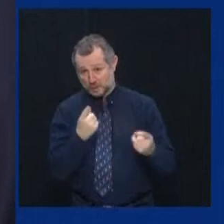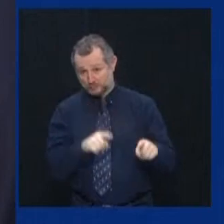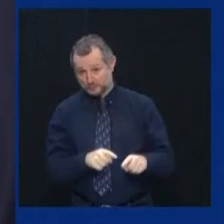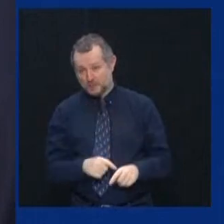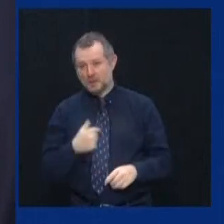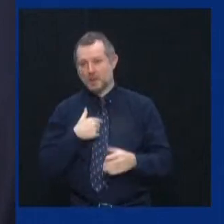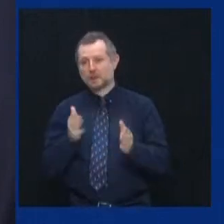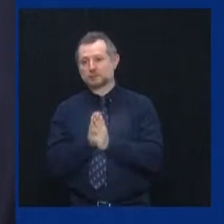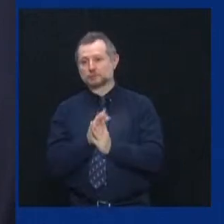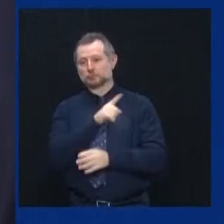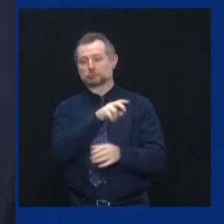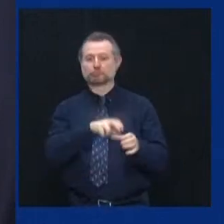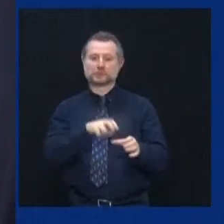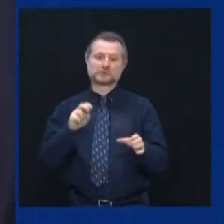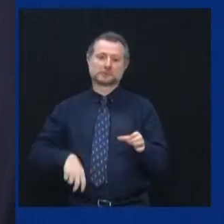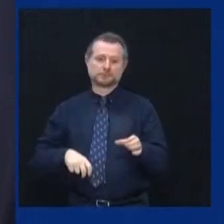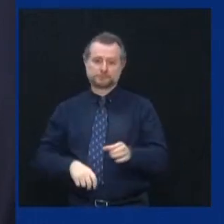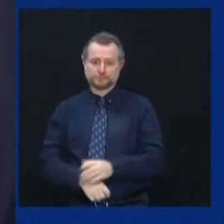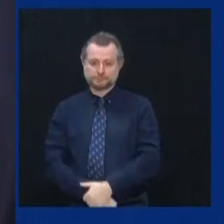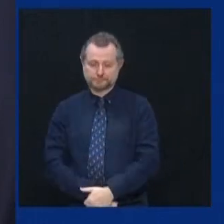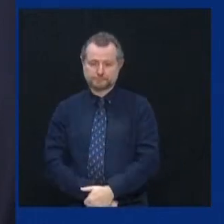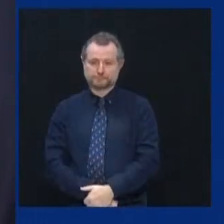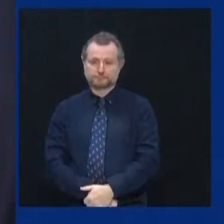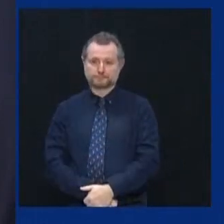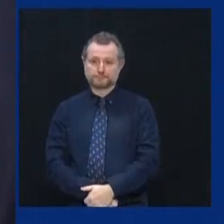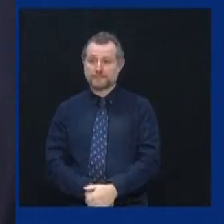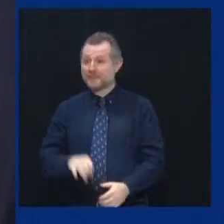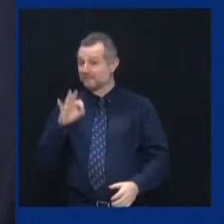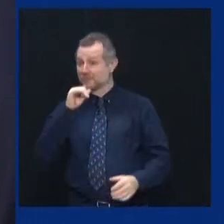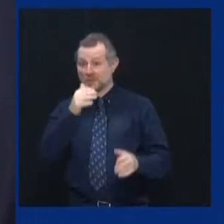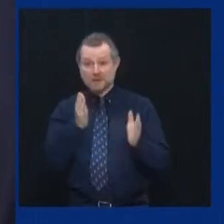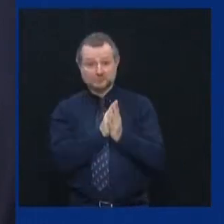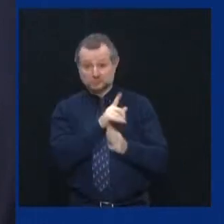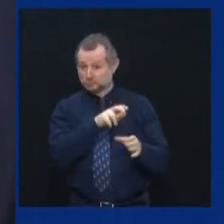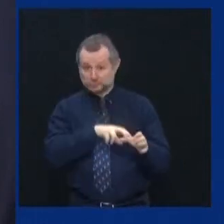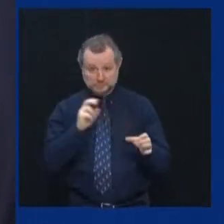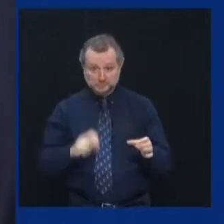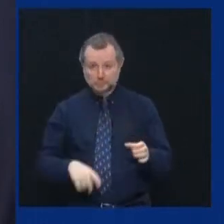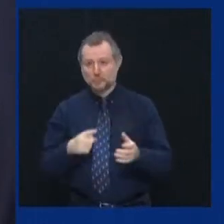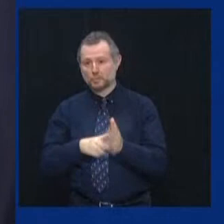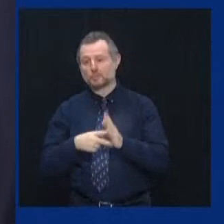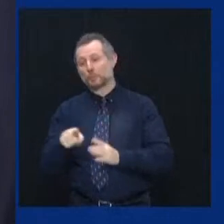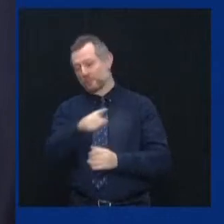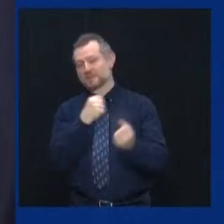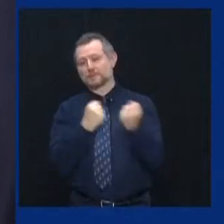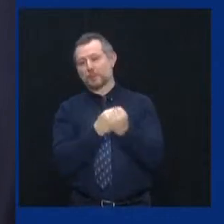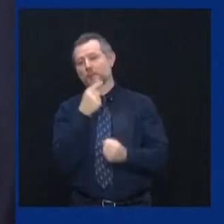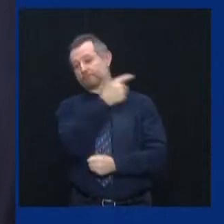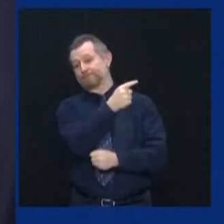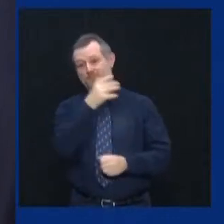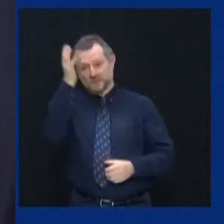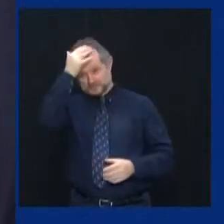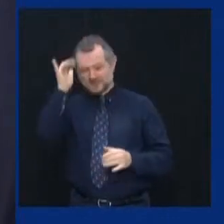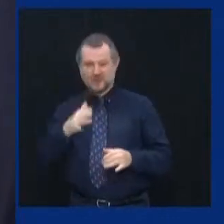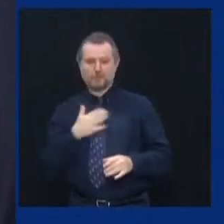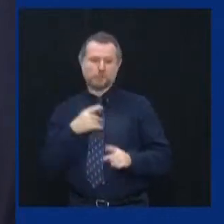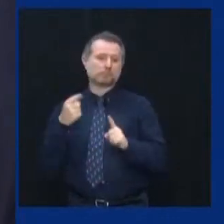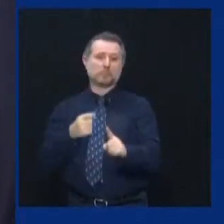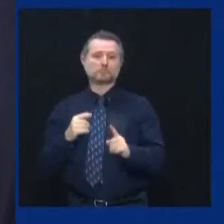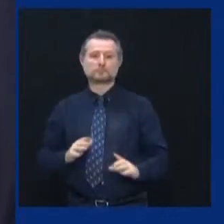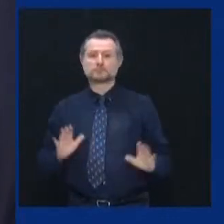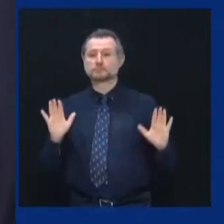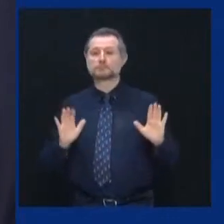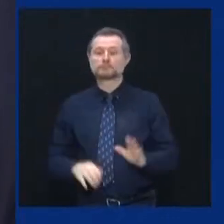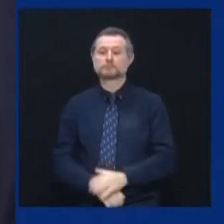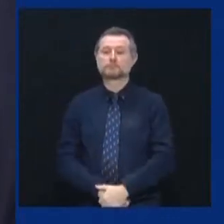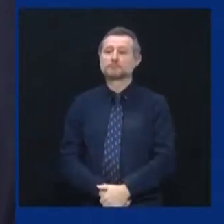resign. And if you don't ask him to resign, you're complicit. It's that simple. You know, complicit, what